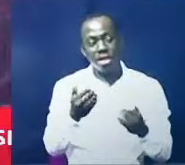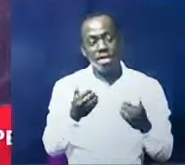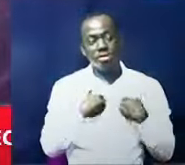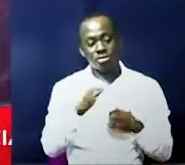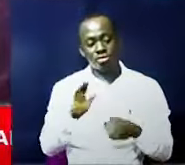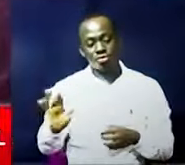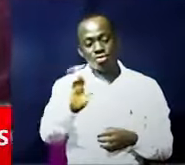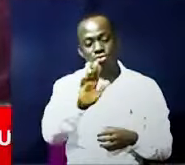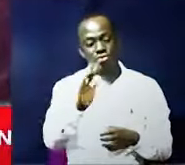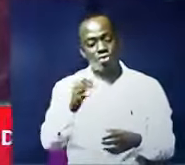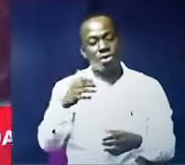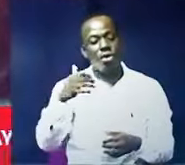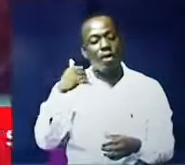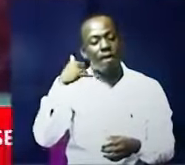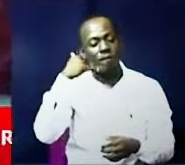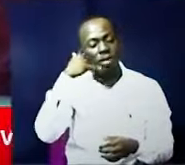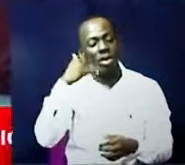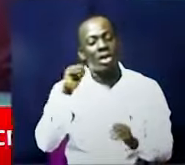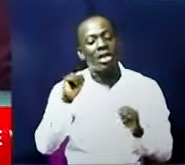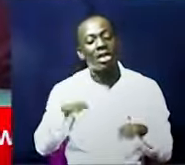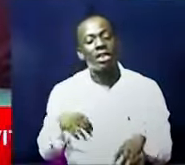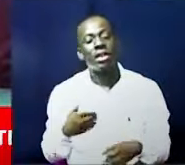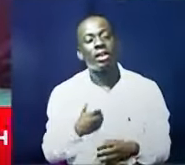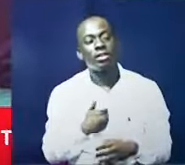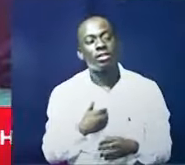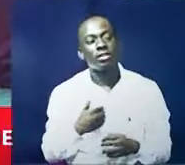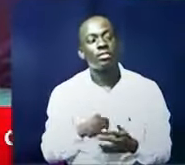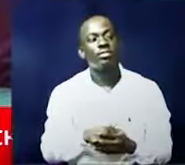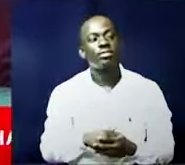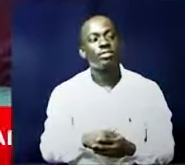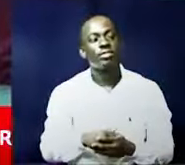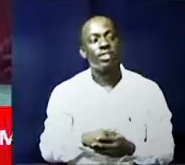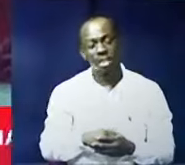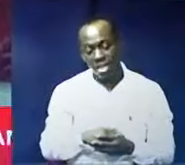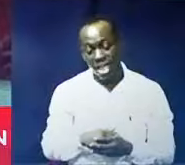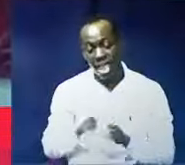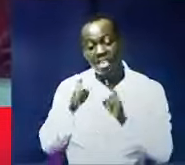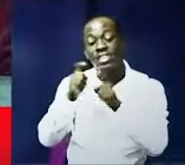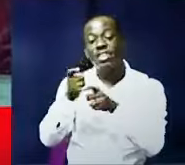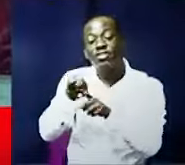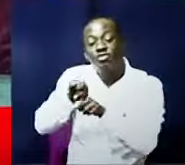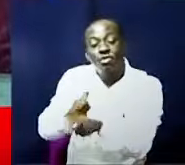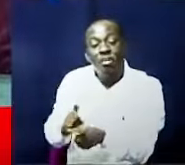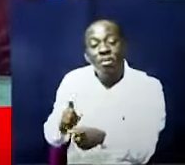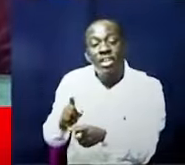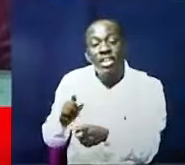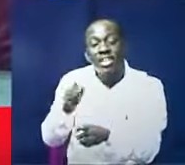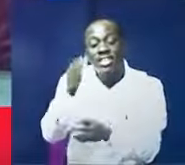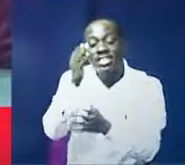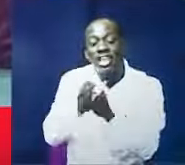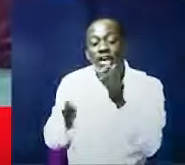This is a gift from somebody to you or what? Okay.